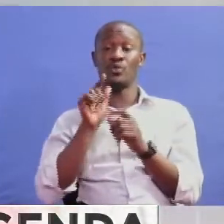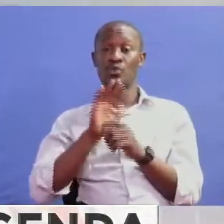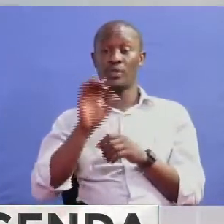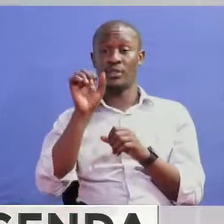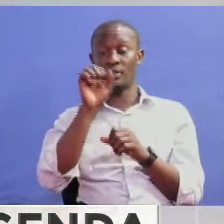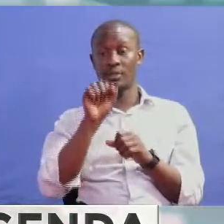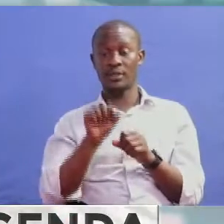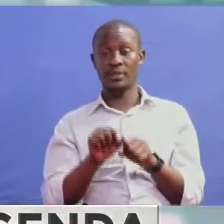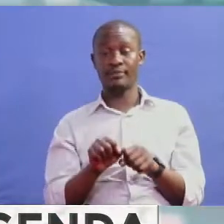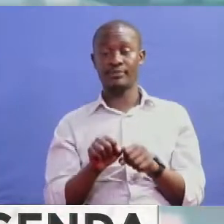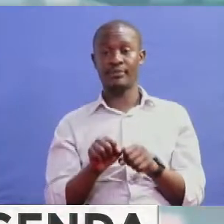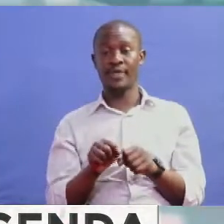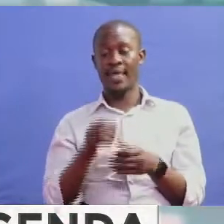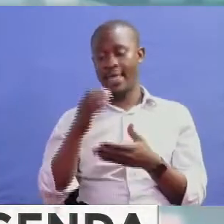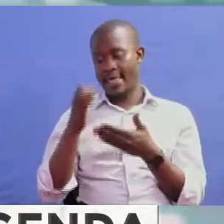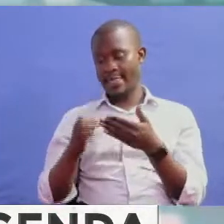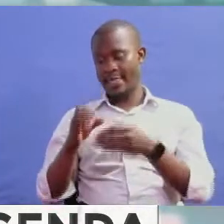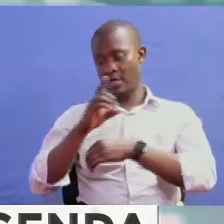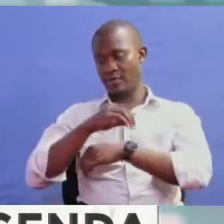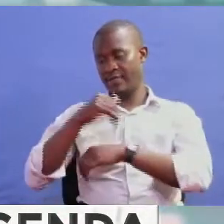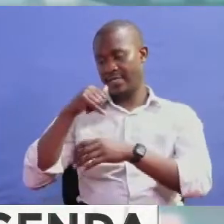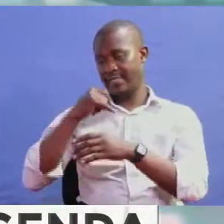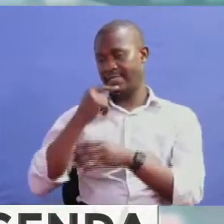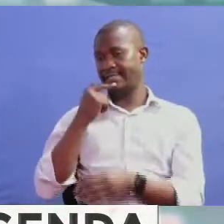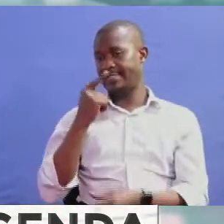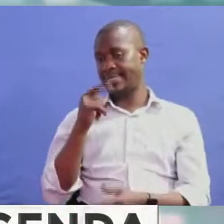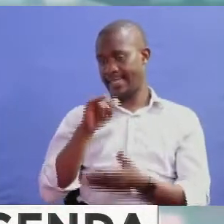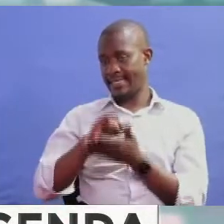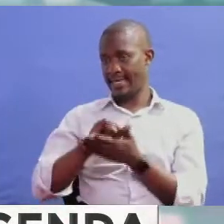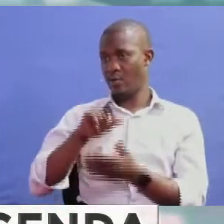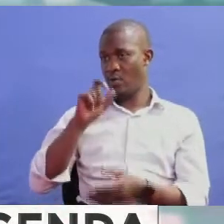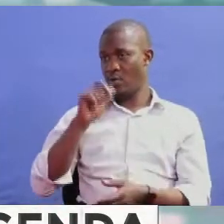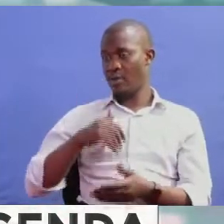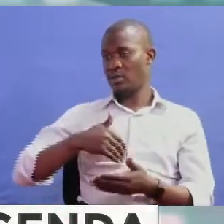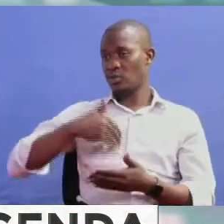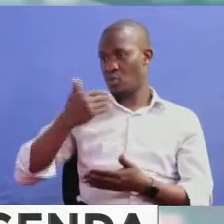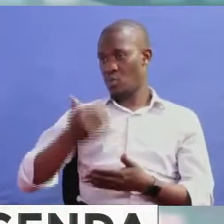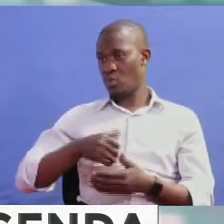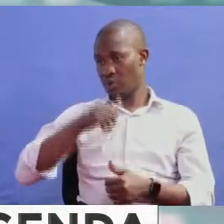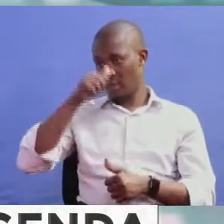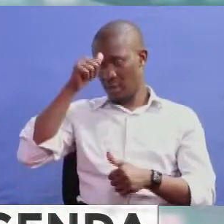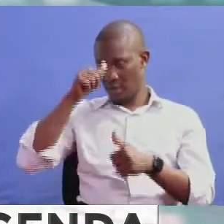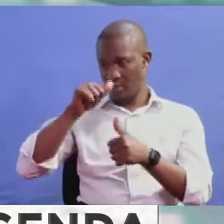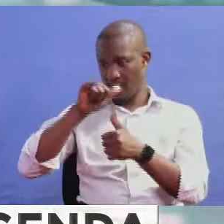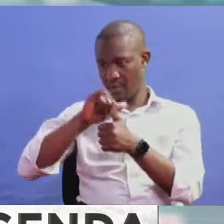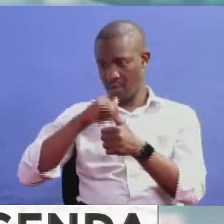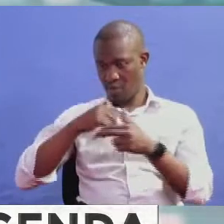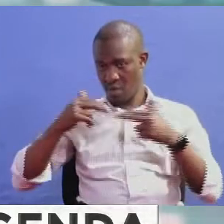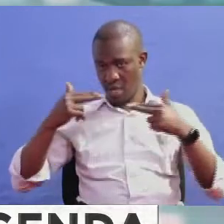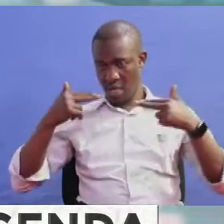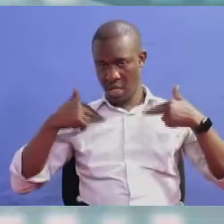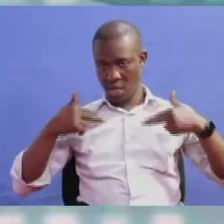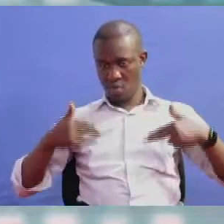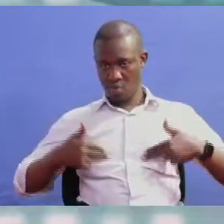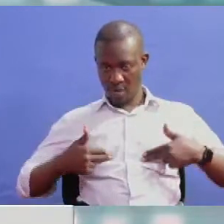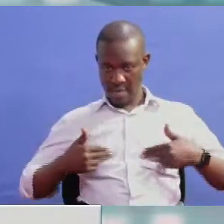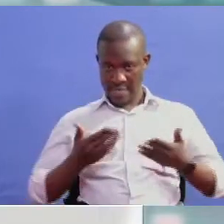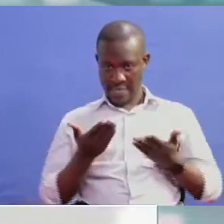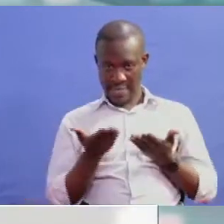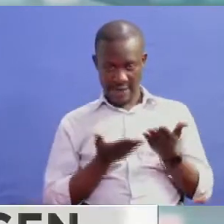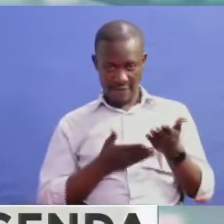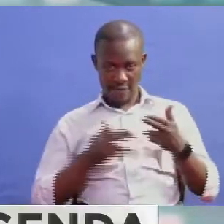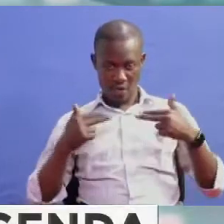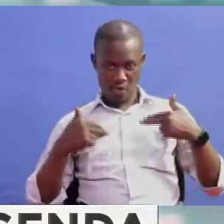However, at the end of the day, it is said that we should always remember that we are human beings serving human